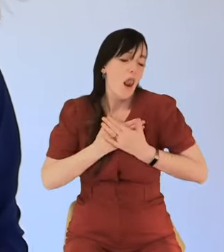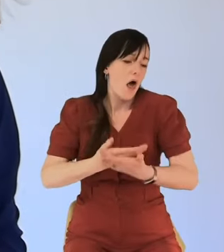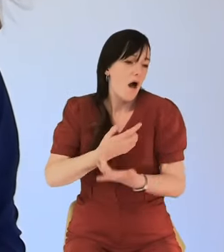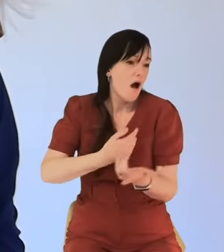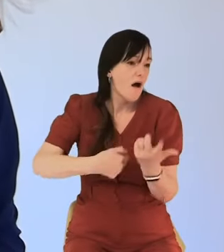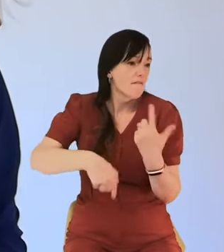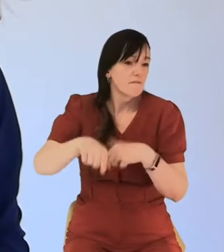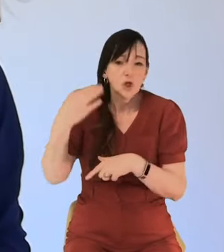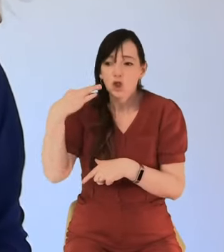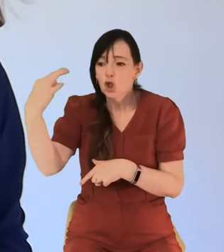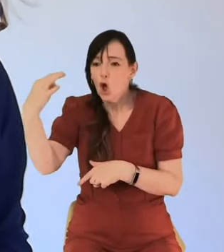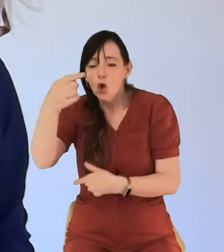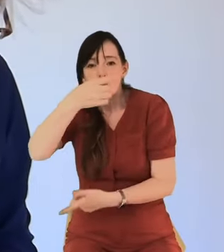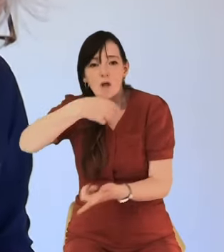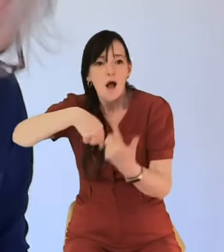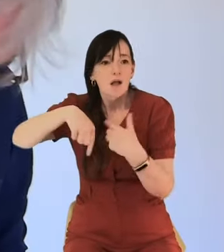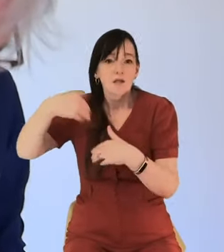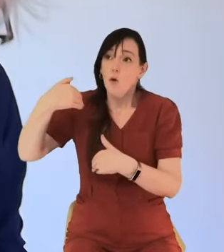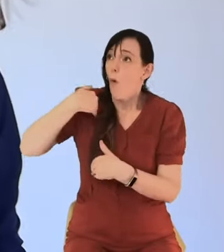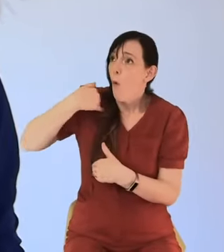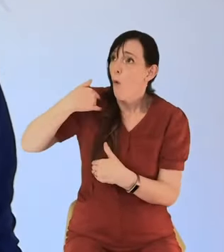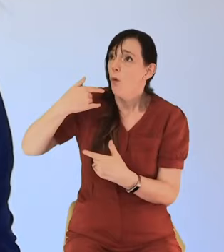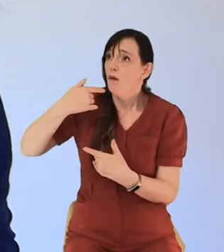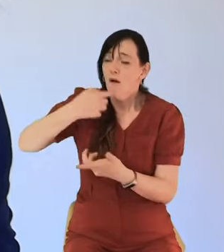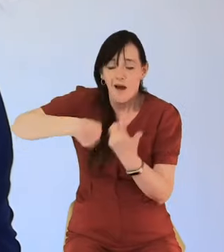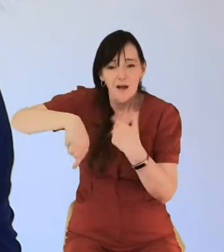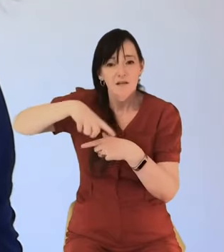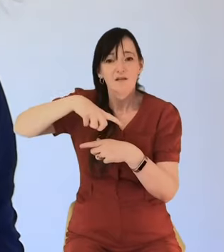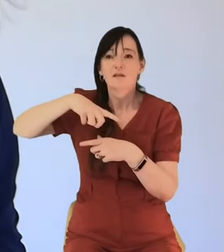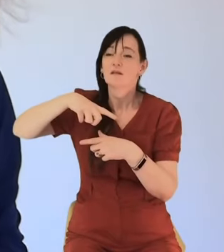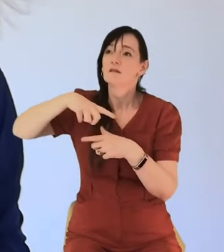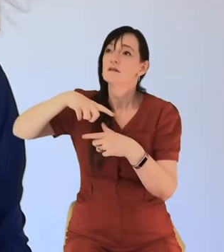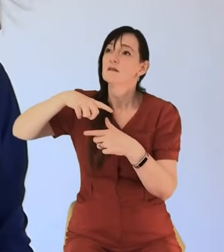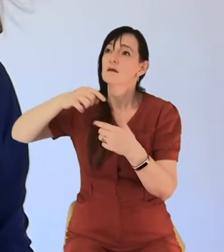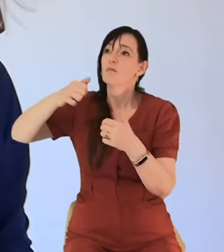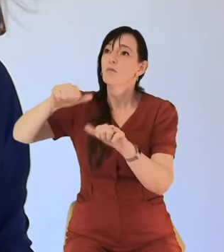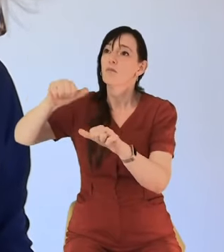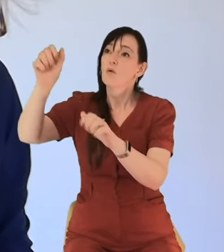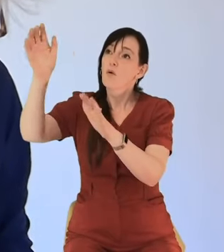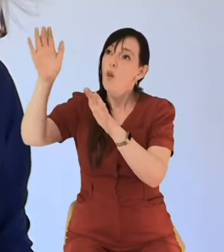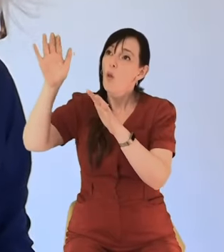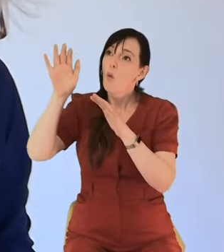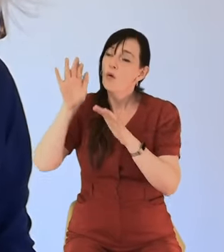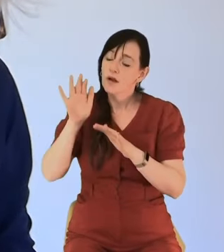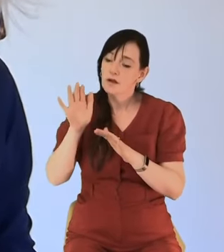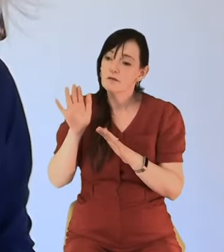and chose us and called us to glory.